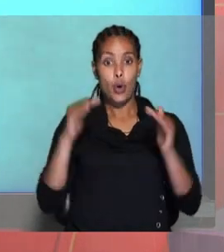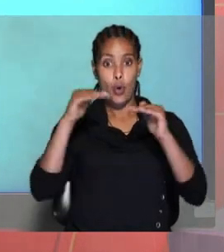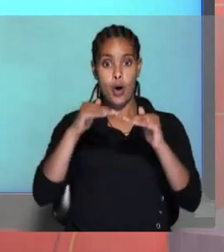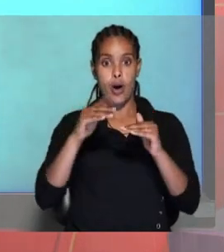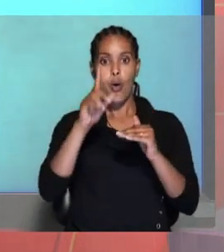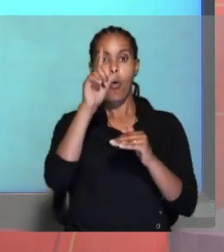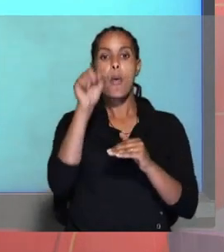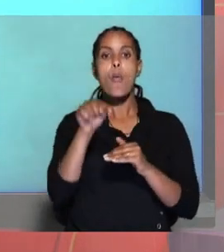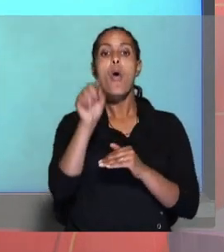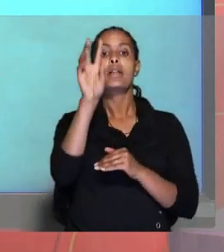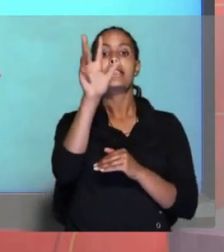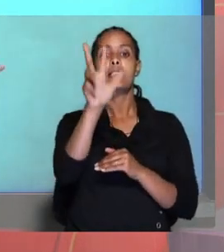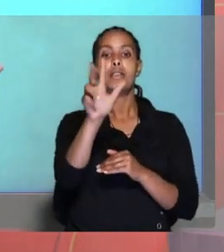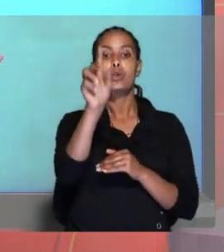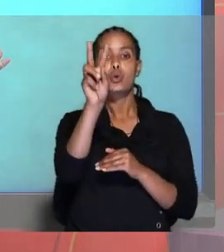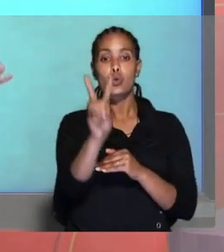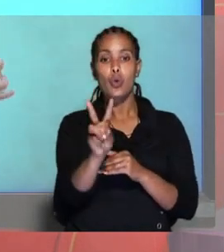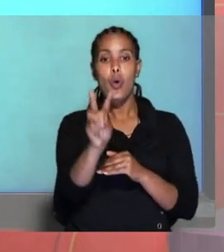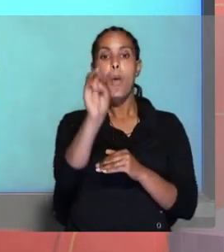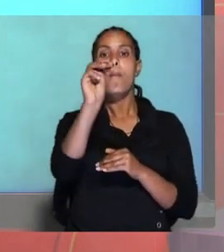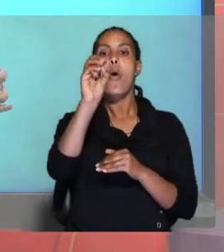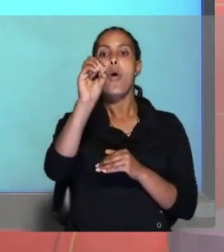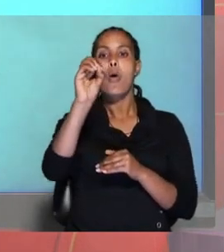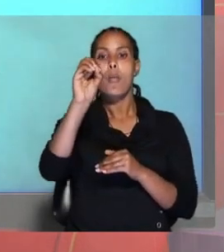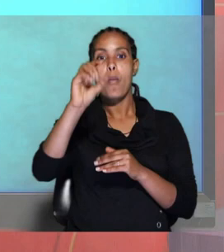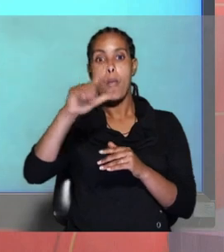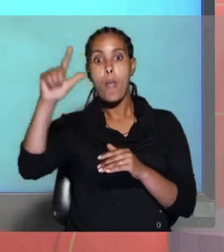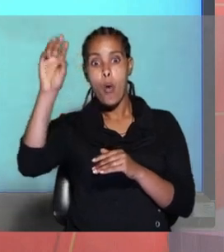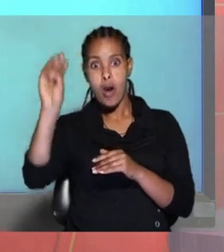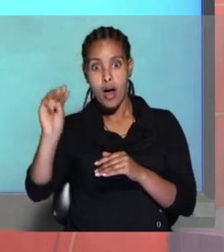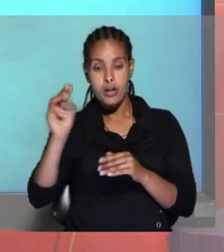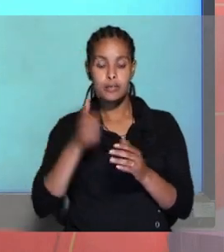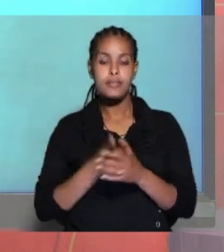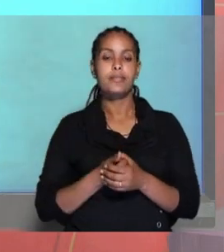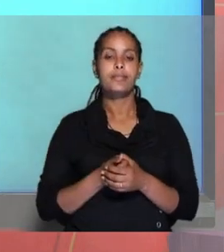equal 1.32 molar.